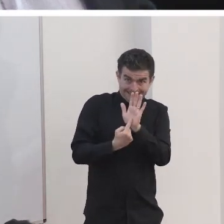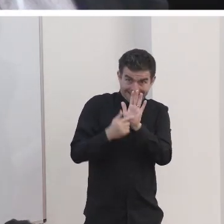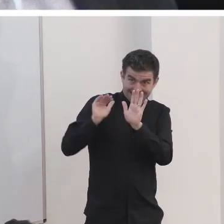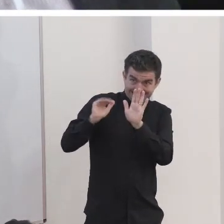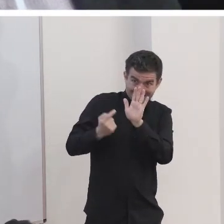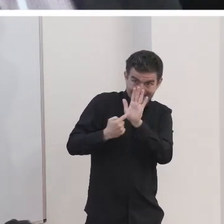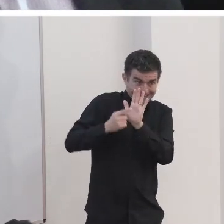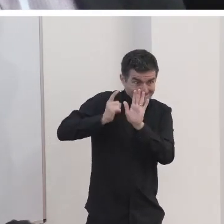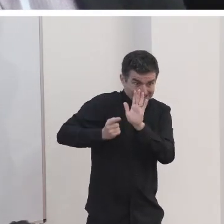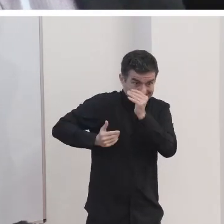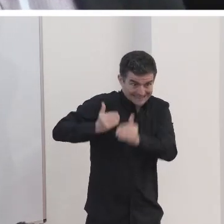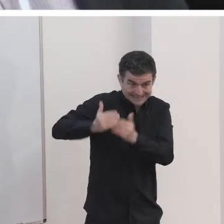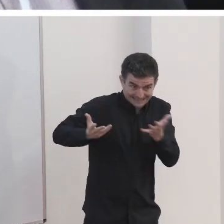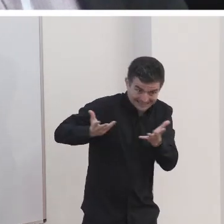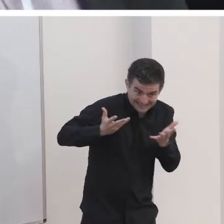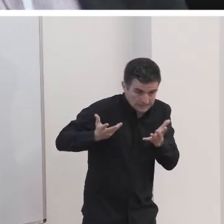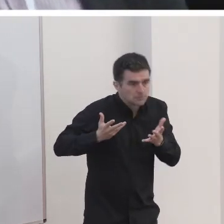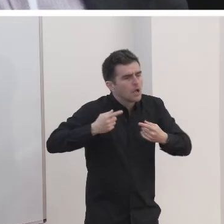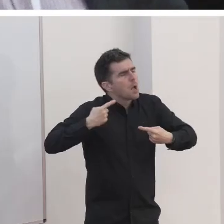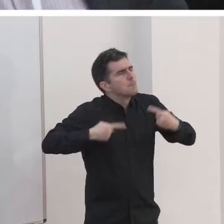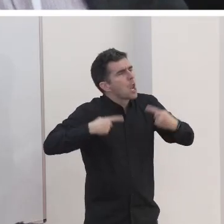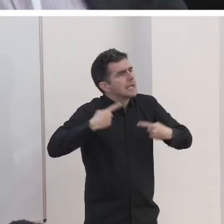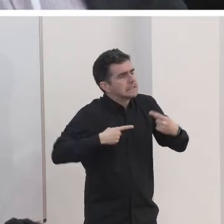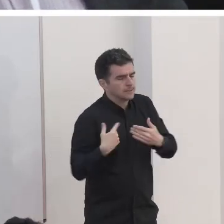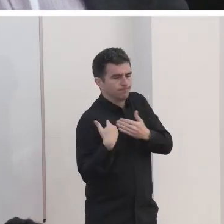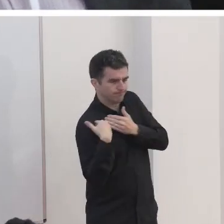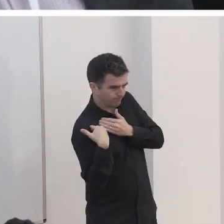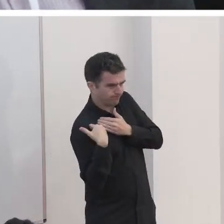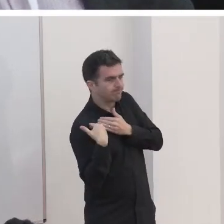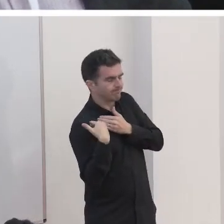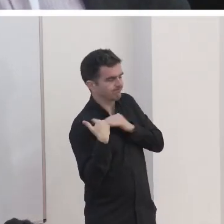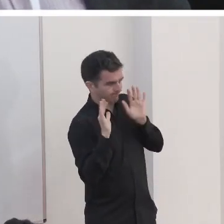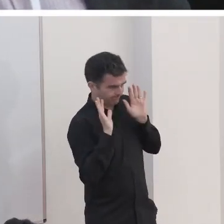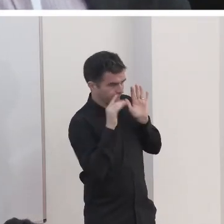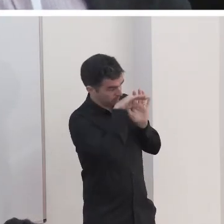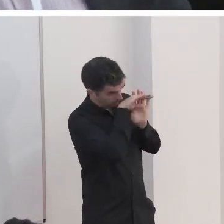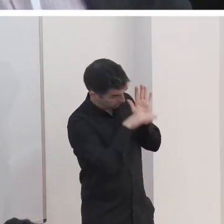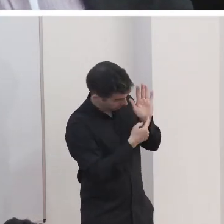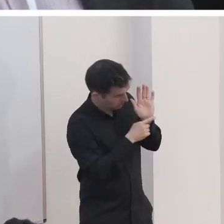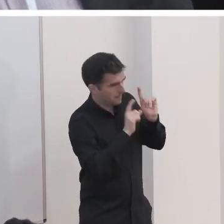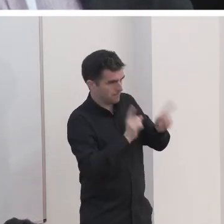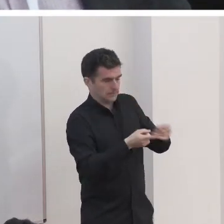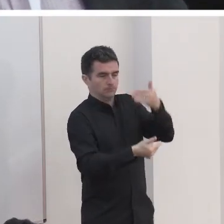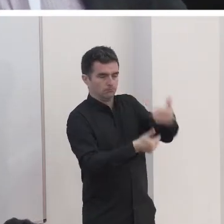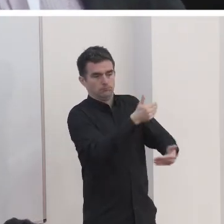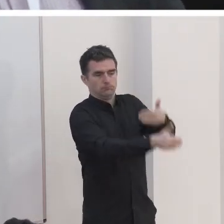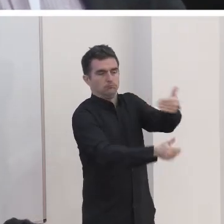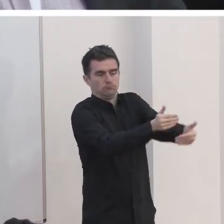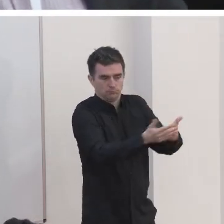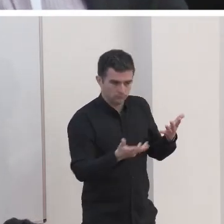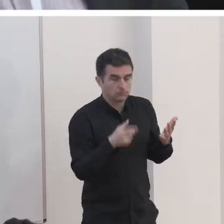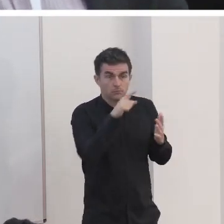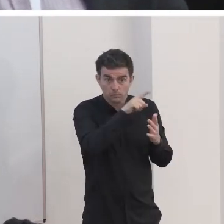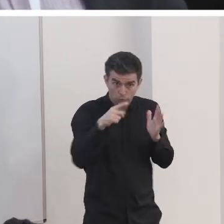if everything in there implemented, I think we have less problem to talk about. But